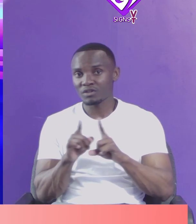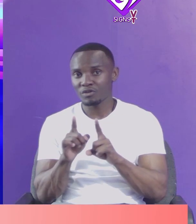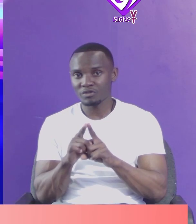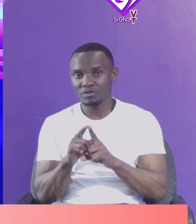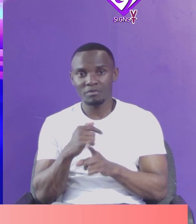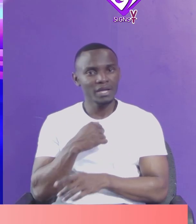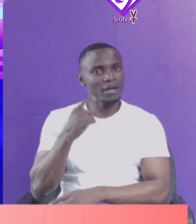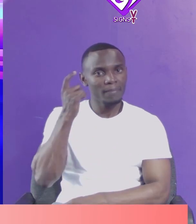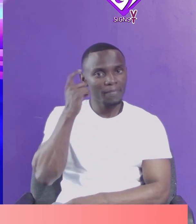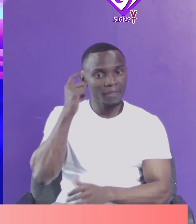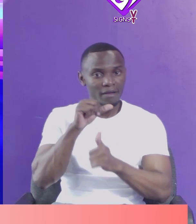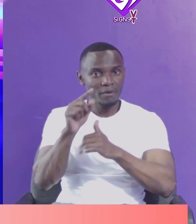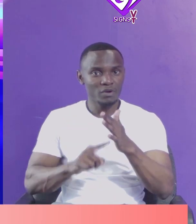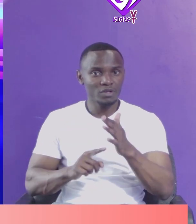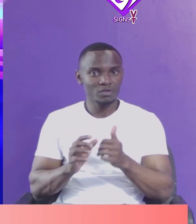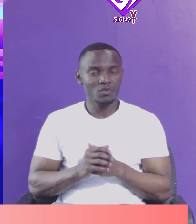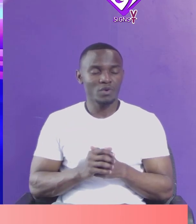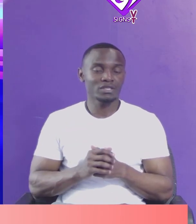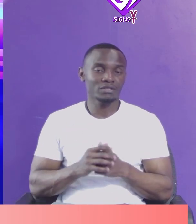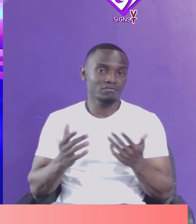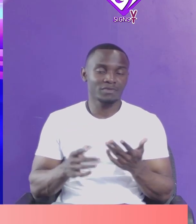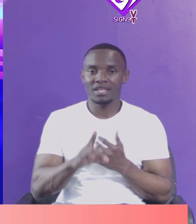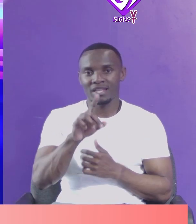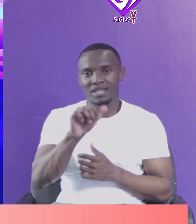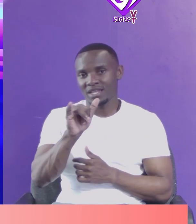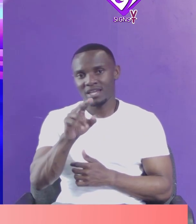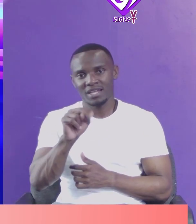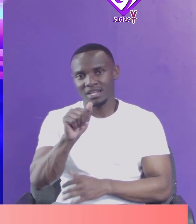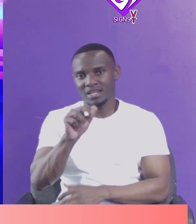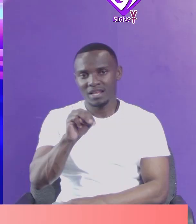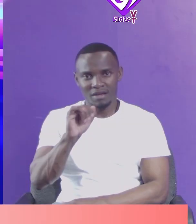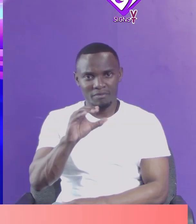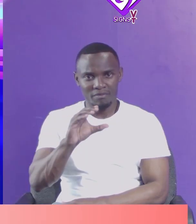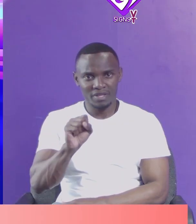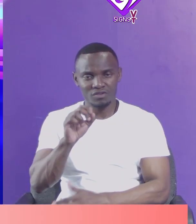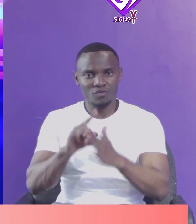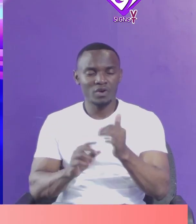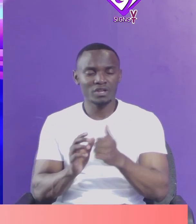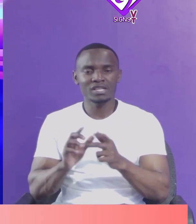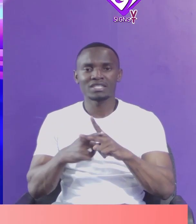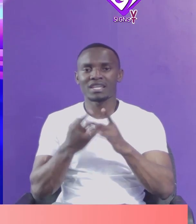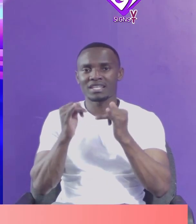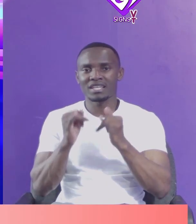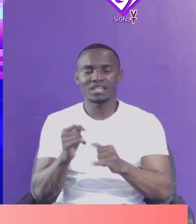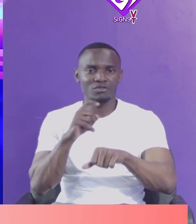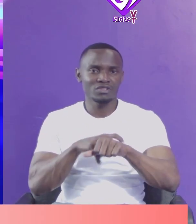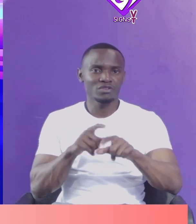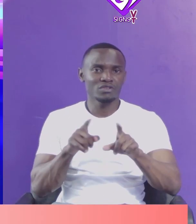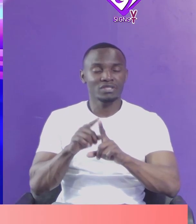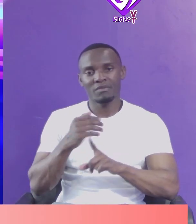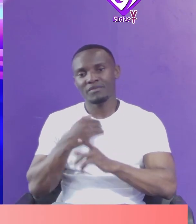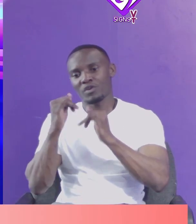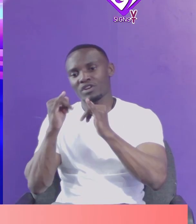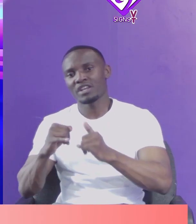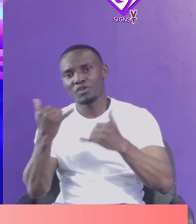thinking about, like, I think it's more of a dynamics of just going into another season and also having more players coming in. I know